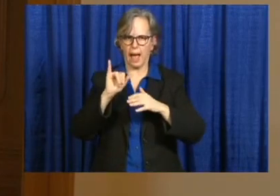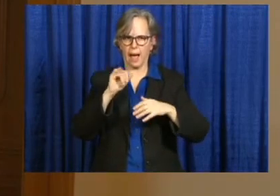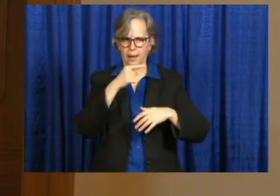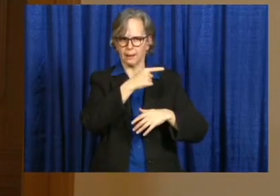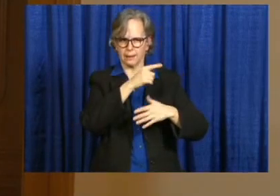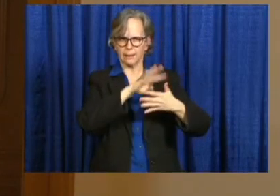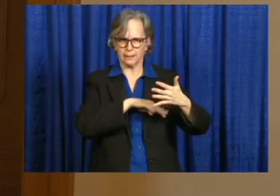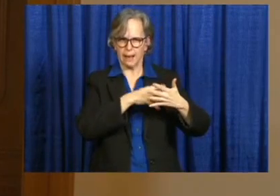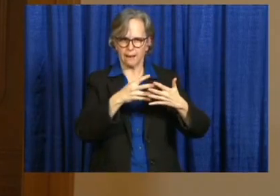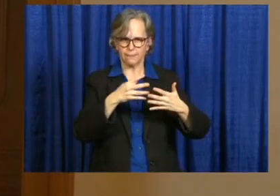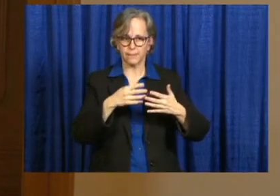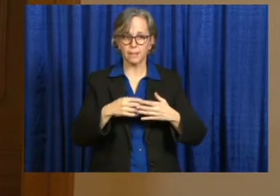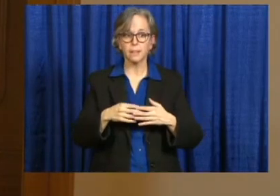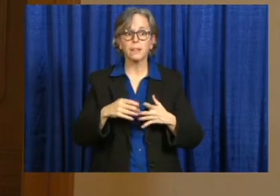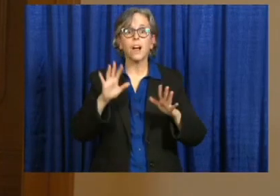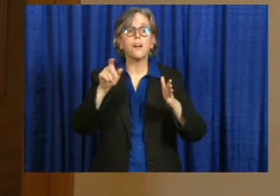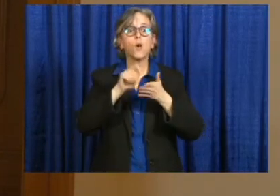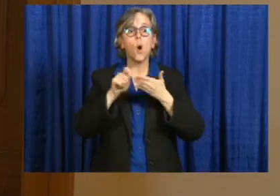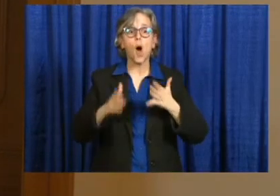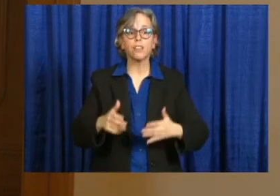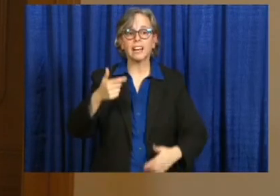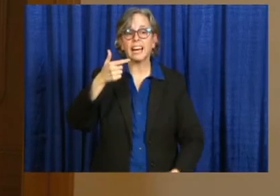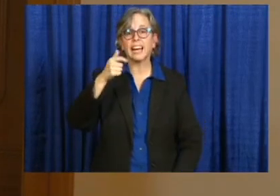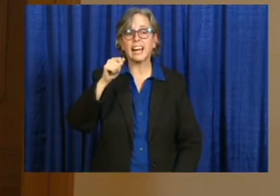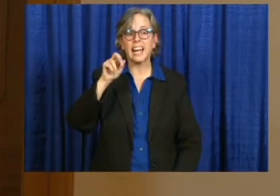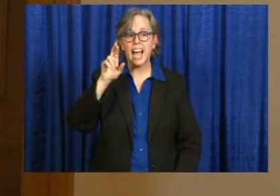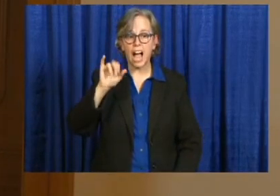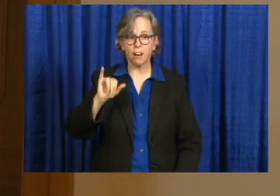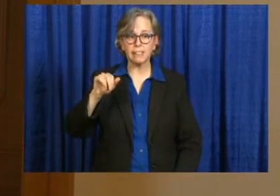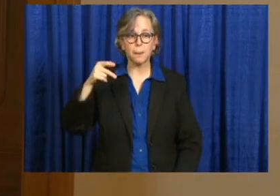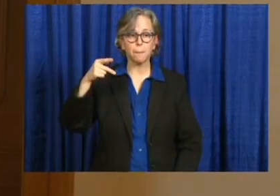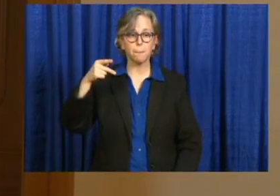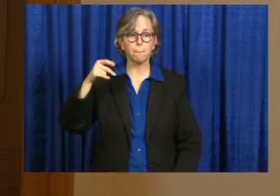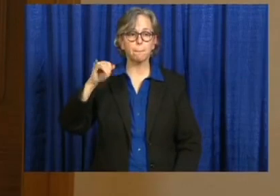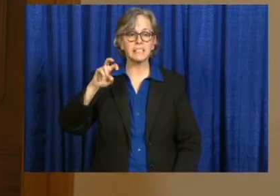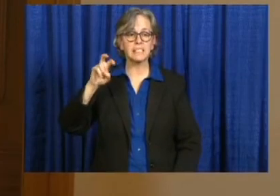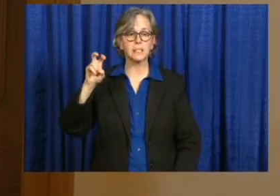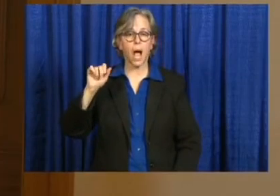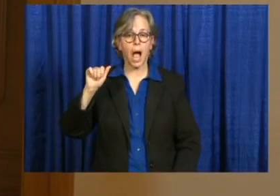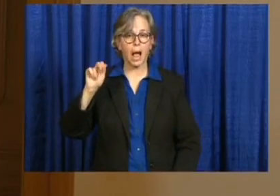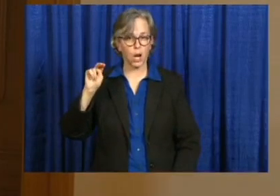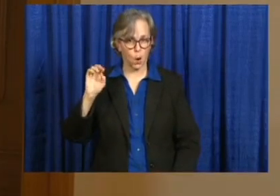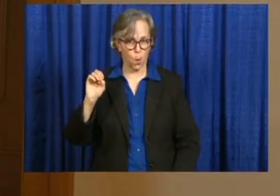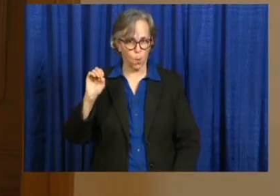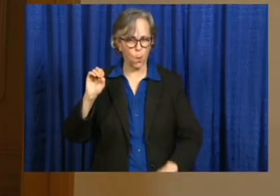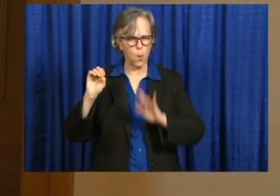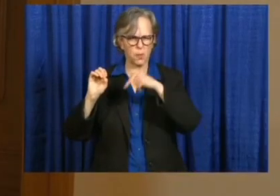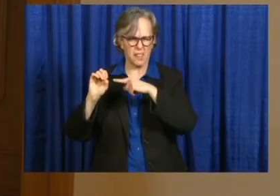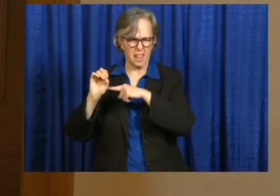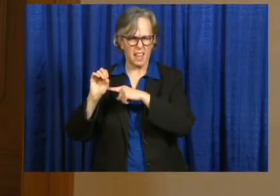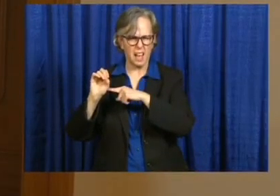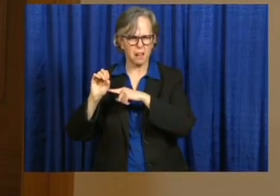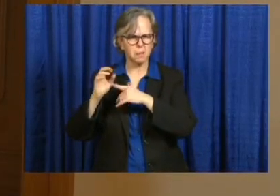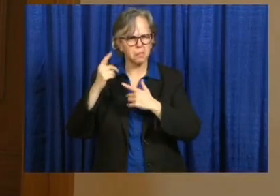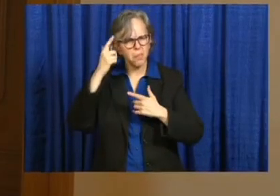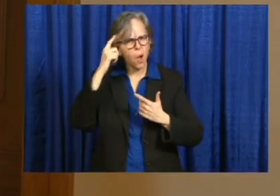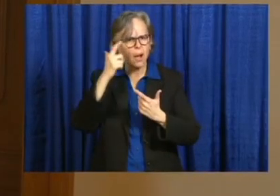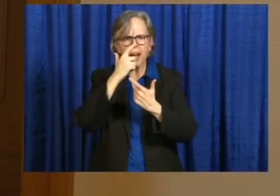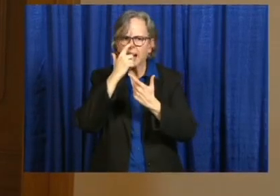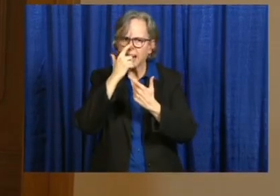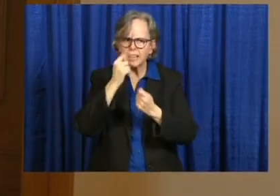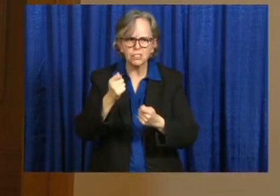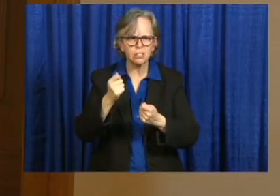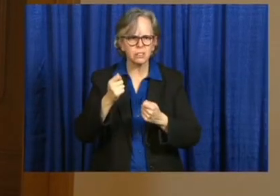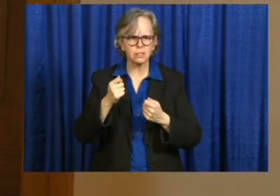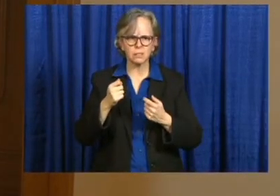Gary Pisano. And I found it fascinating because in the middle of making history and such a rapidly